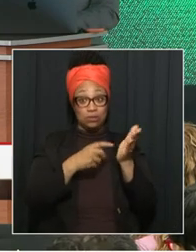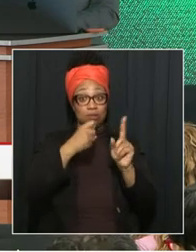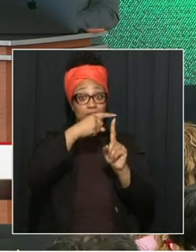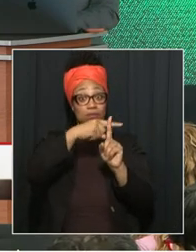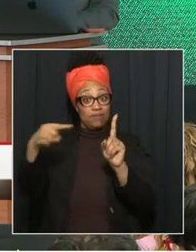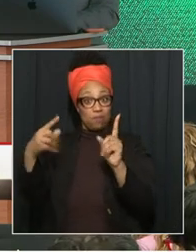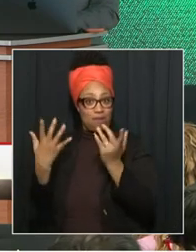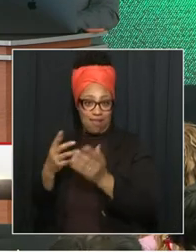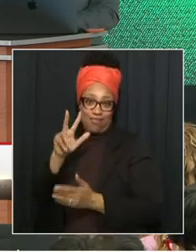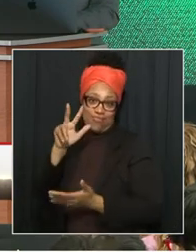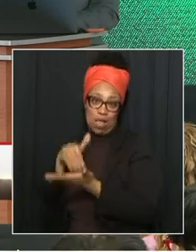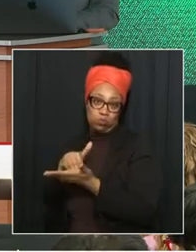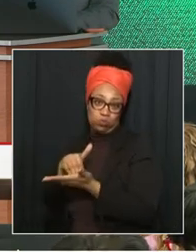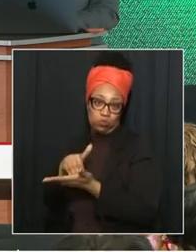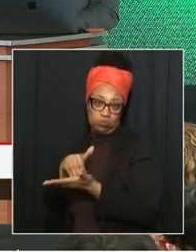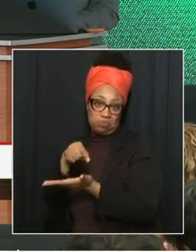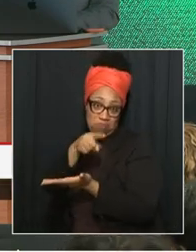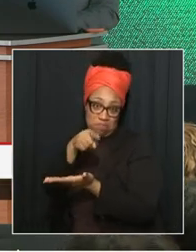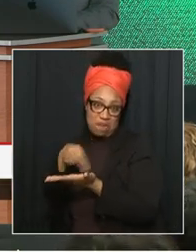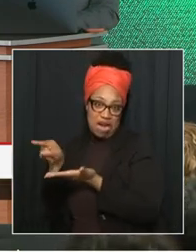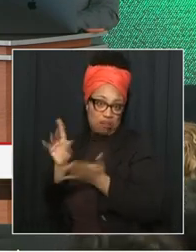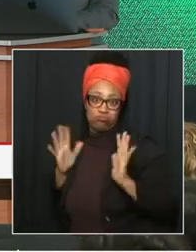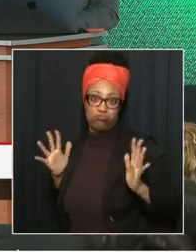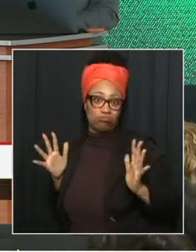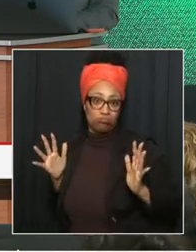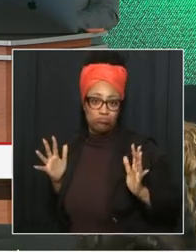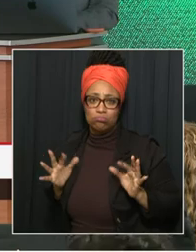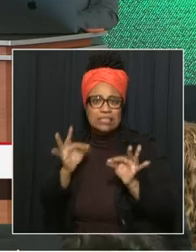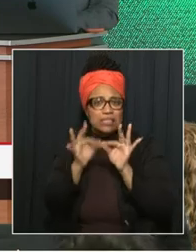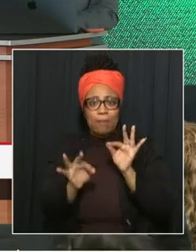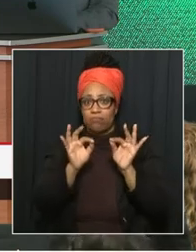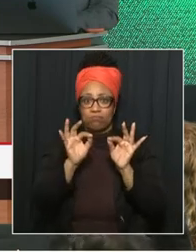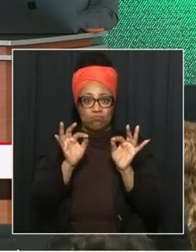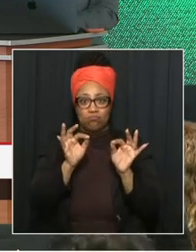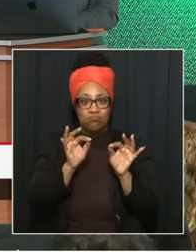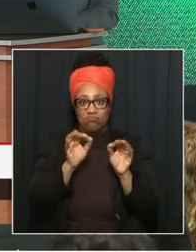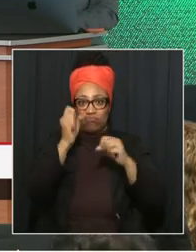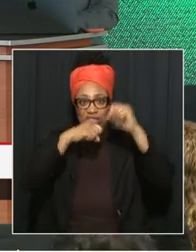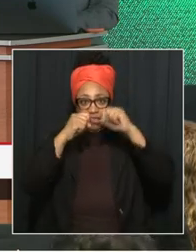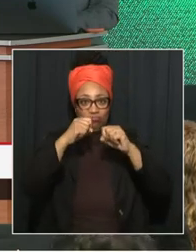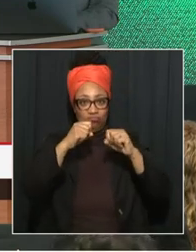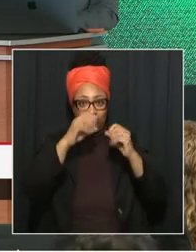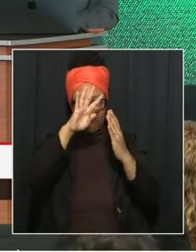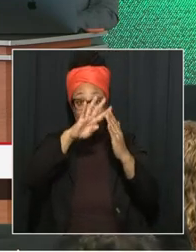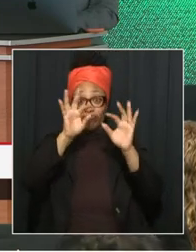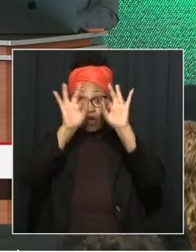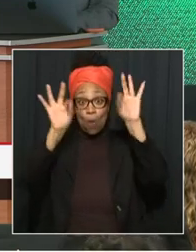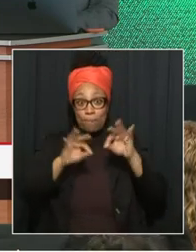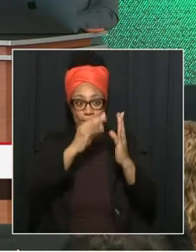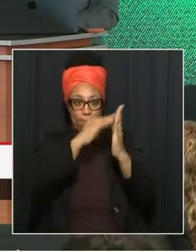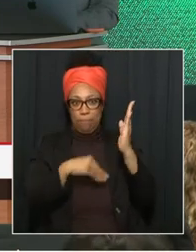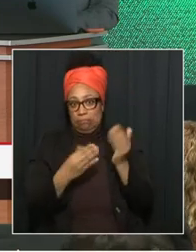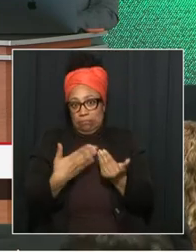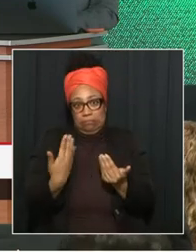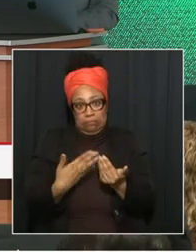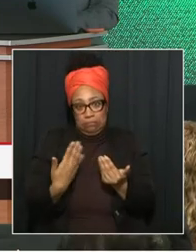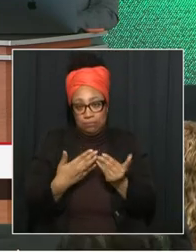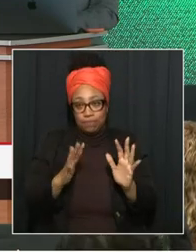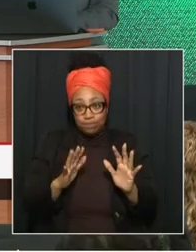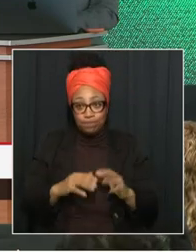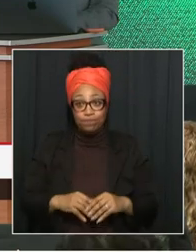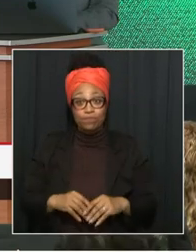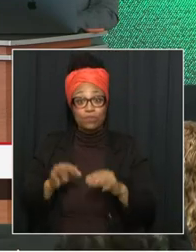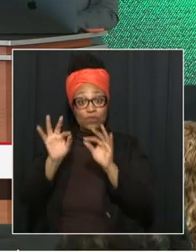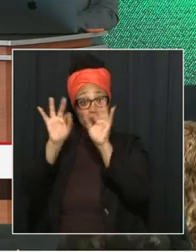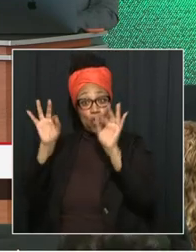So it's a very simple form. If you're not getting it, I think they ask you like 5 questions,